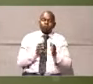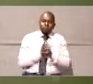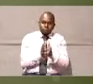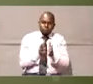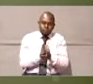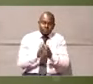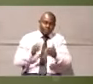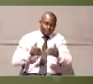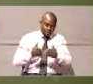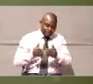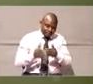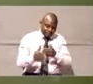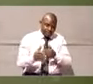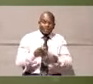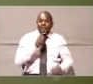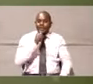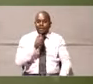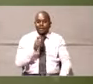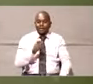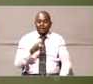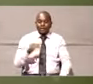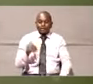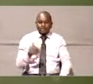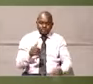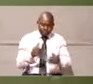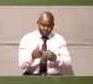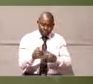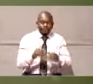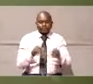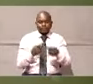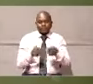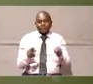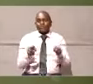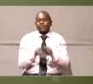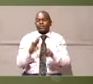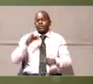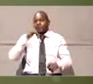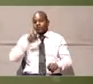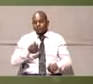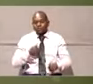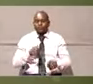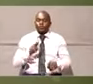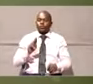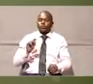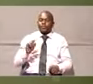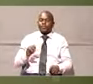the detailed interview in our subsequent bulletins. Better still, tomorrow tune in at our lunchtime news.